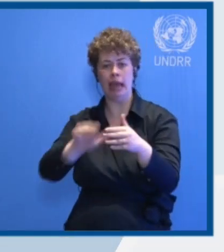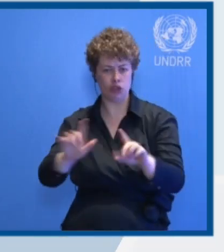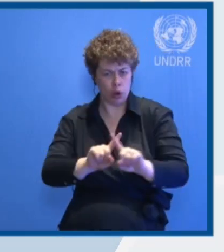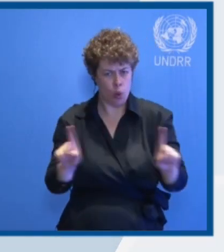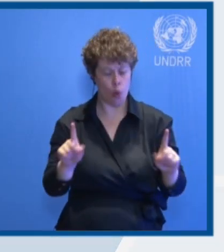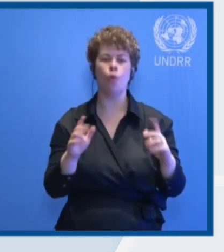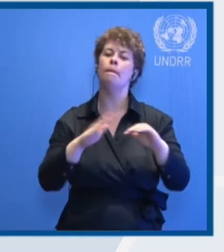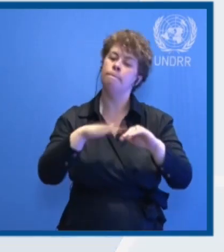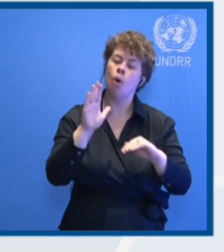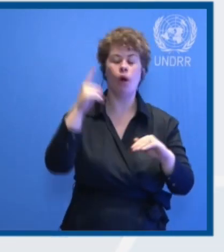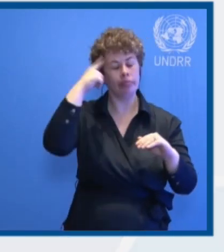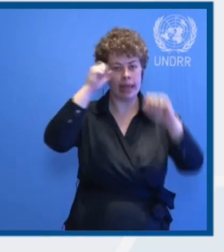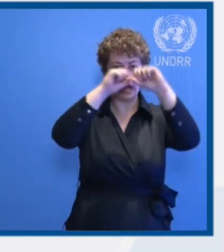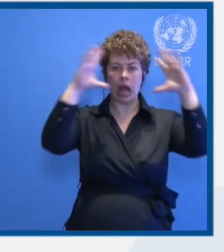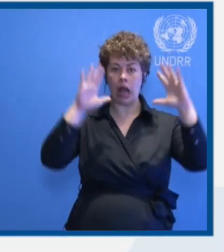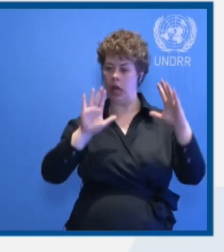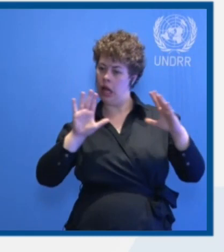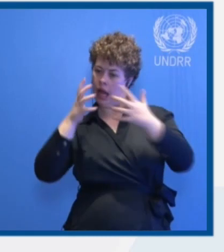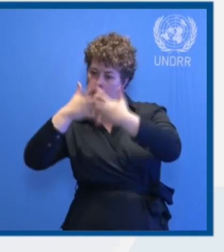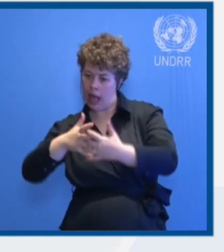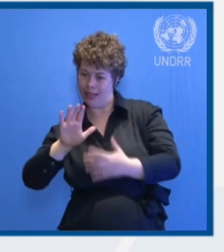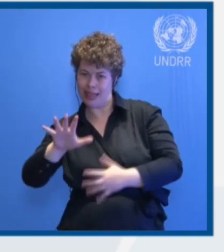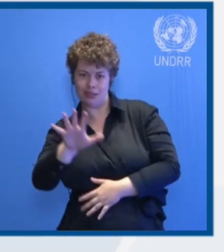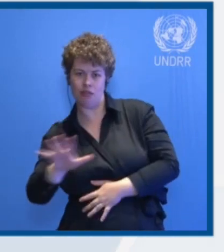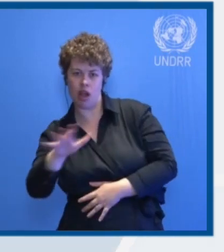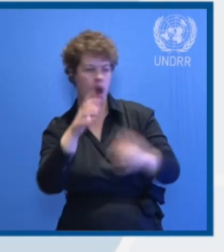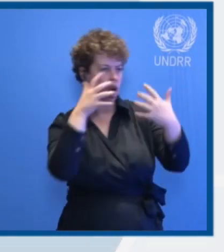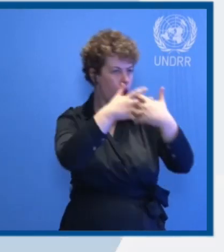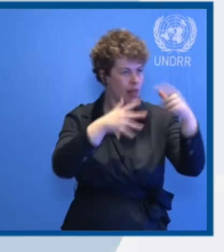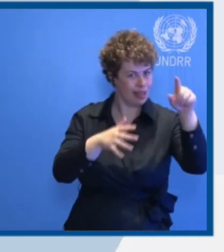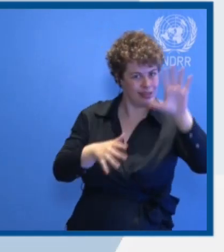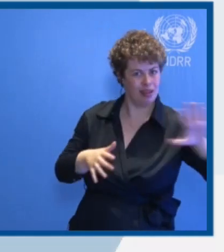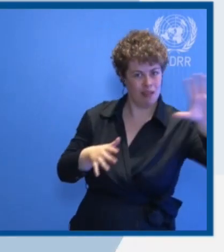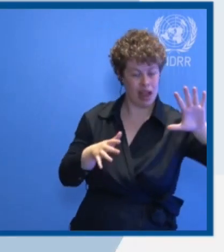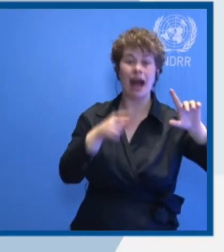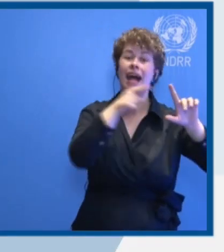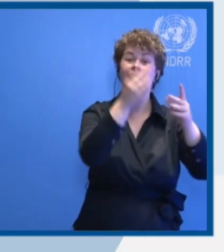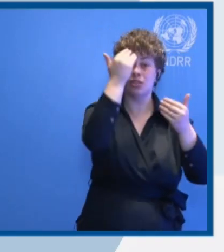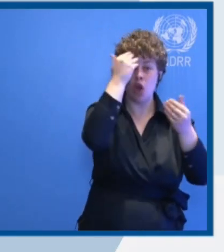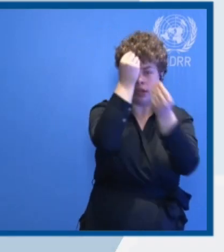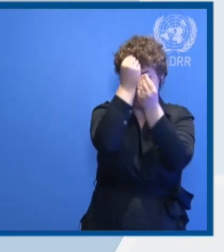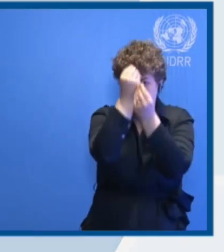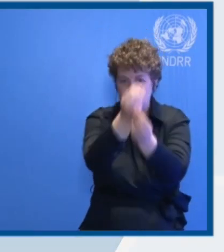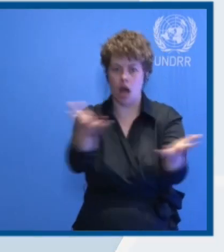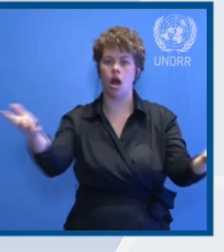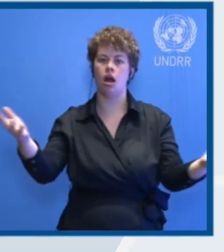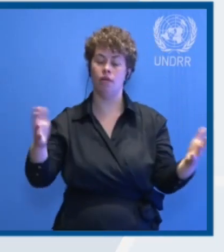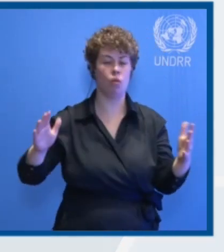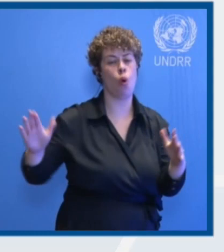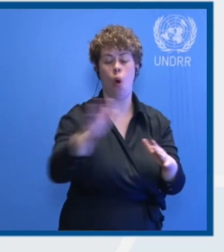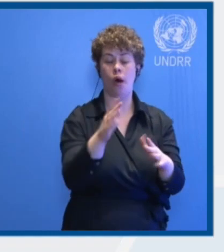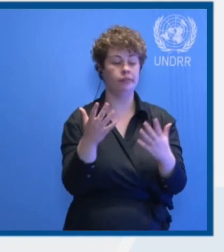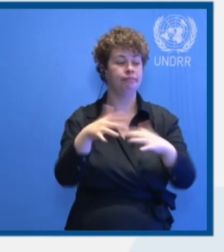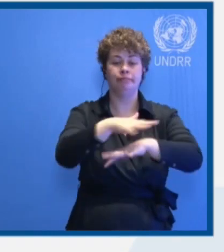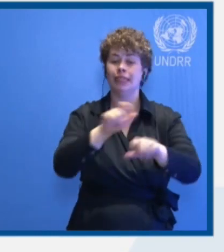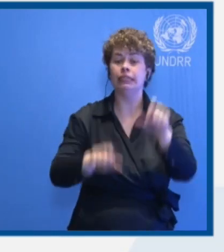around how they work, and equally to then share this knowledge as much as possible across all the different networks of cities,